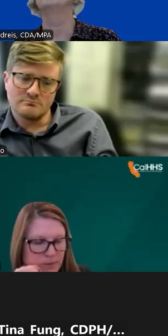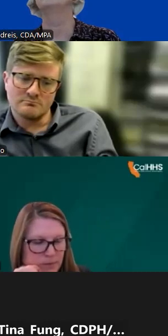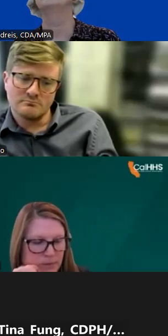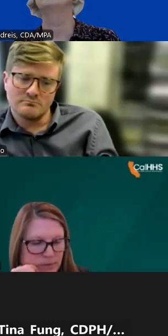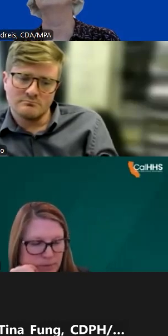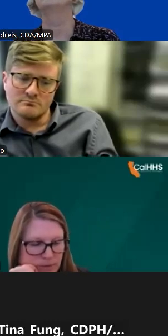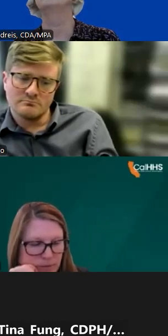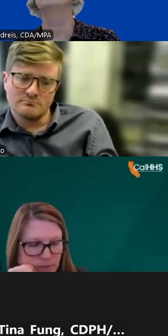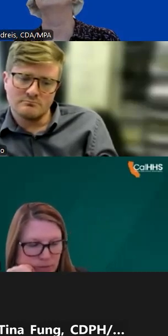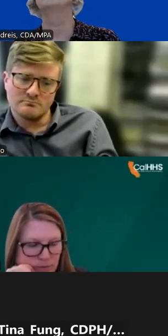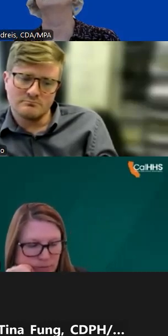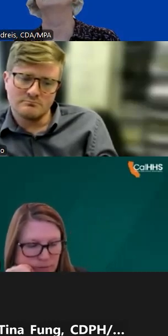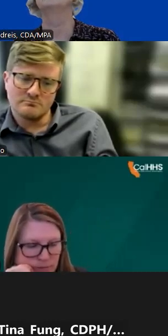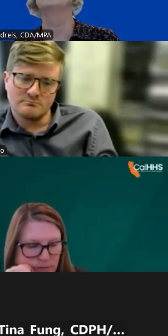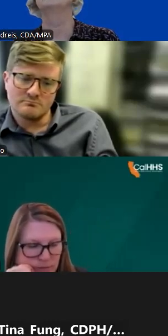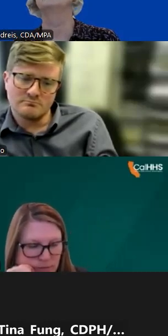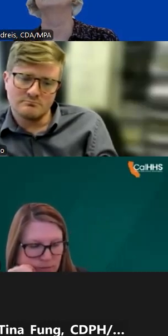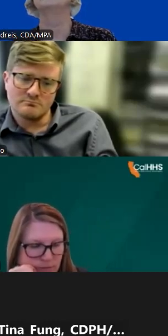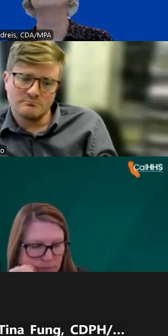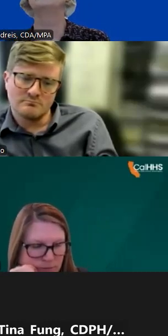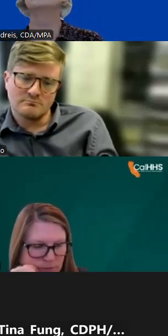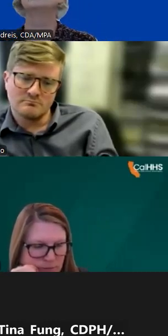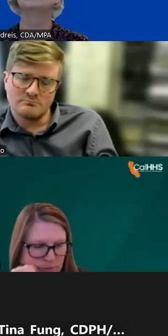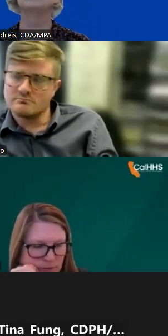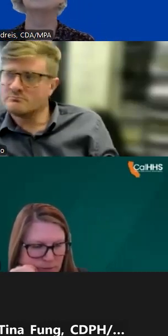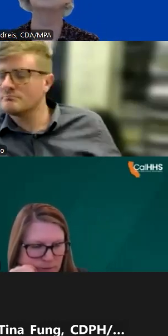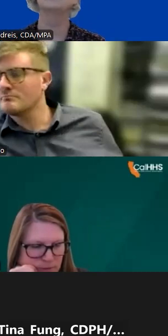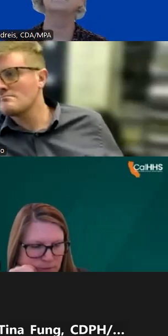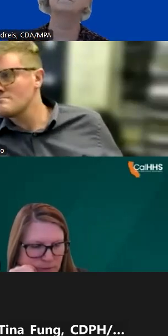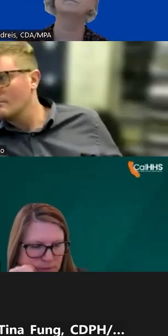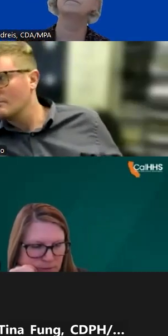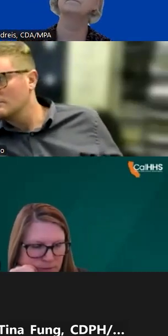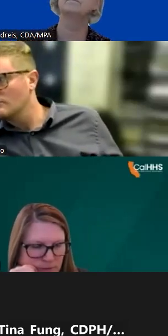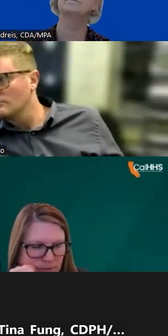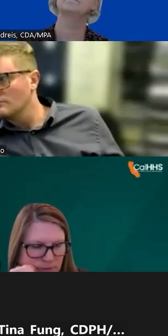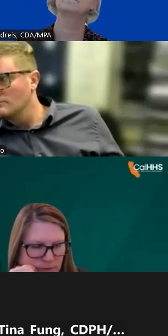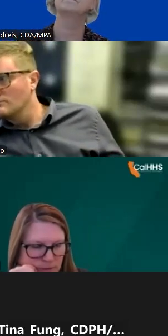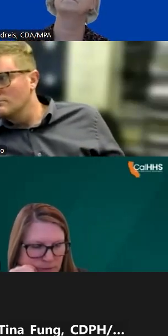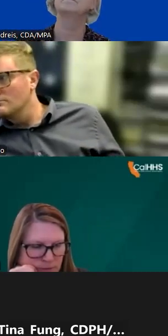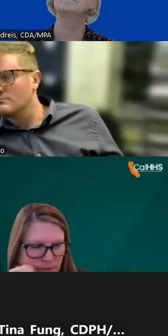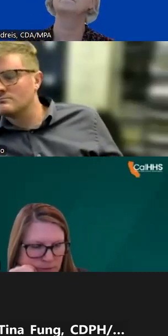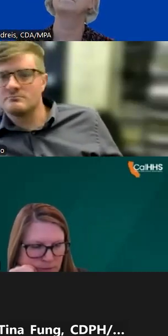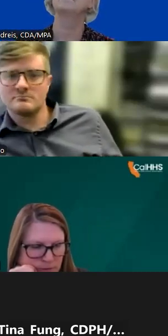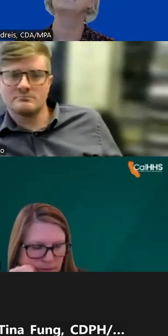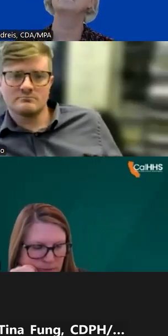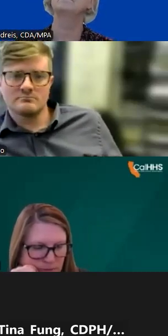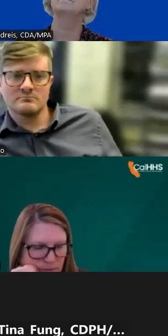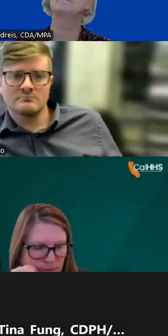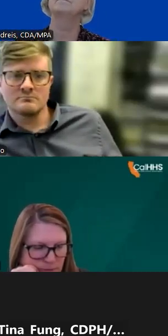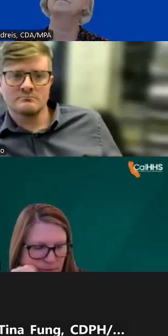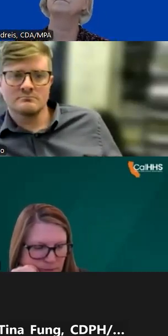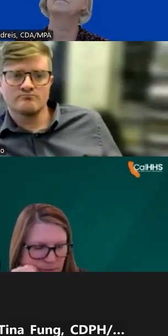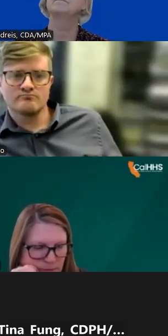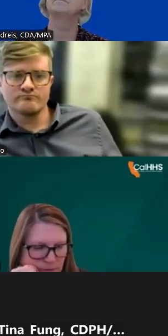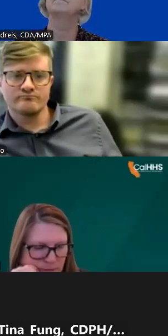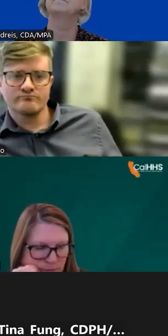So then it falls to each of us in our own individual roles to make sure that we're educated, which is why I wanted to share that information today, because I want you guys